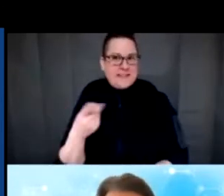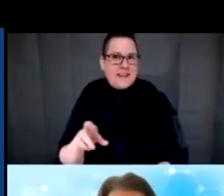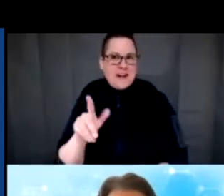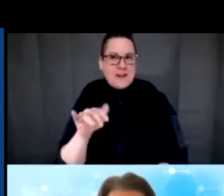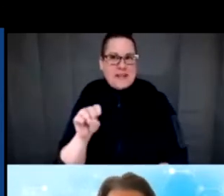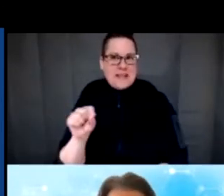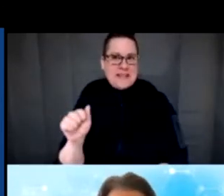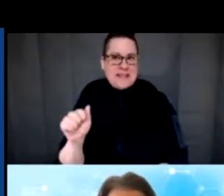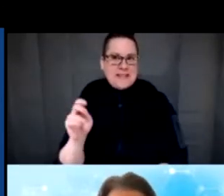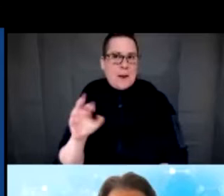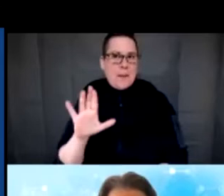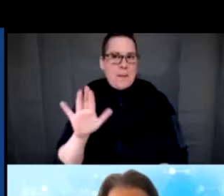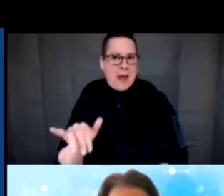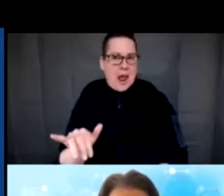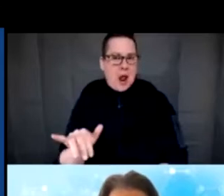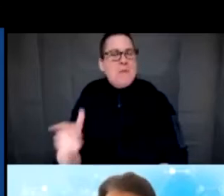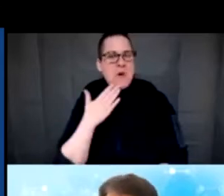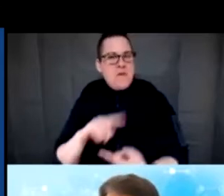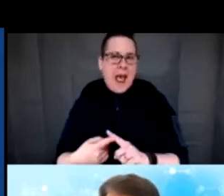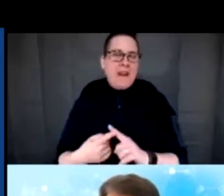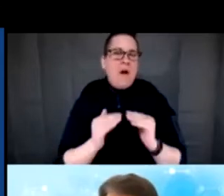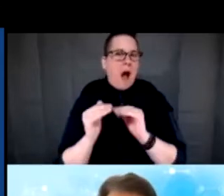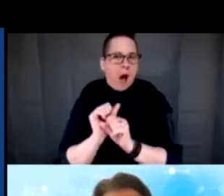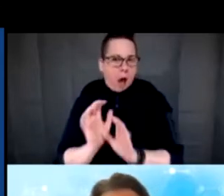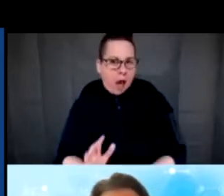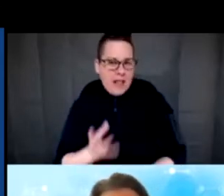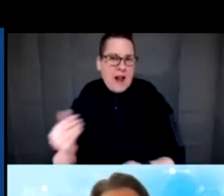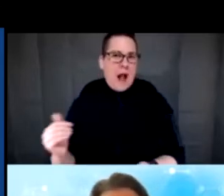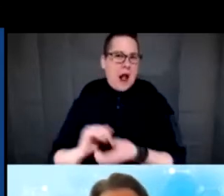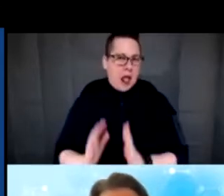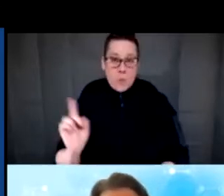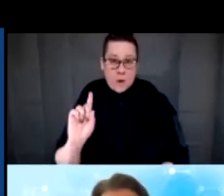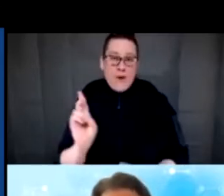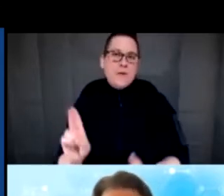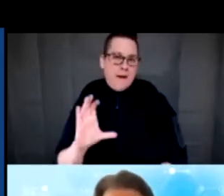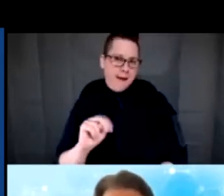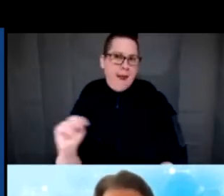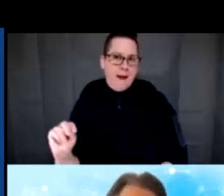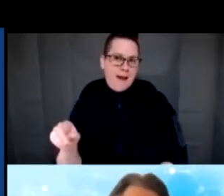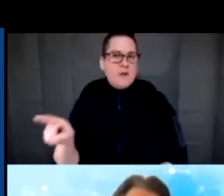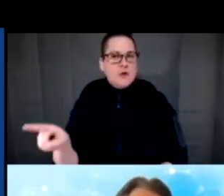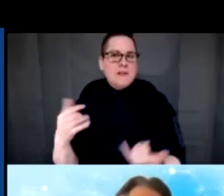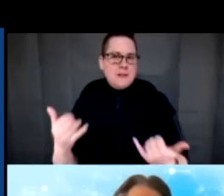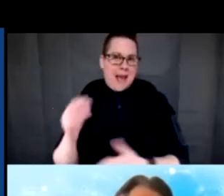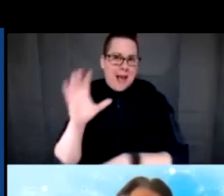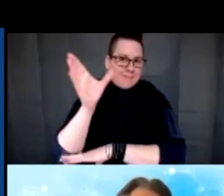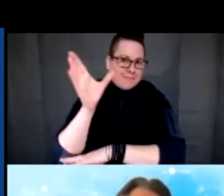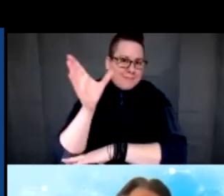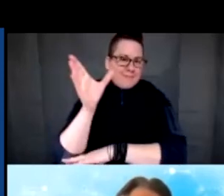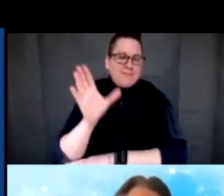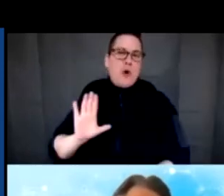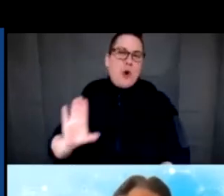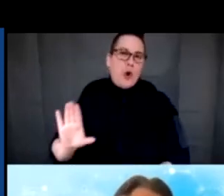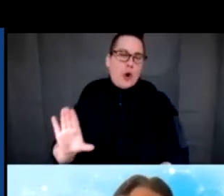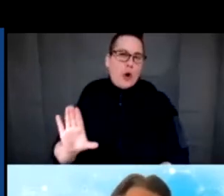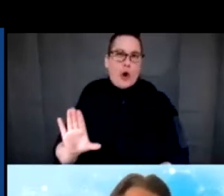who's a good friend, colleague, and collaborator from the University of Connecticut, who will be talking to us about her